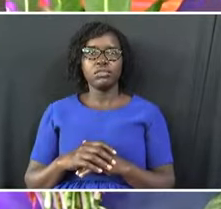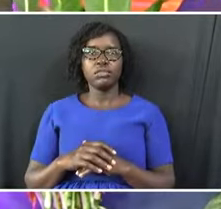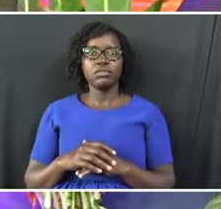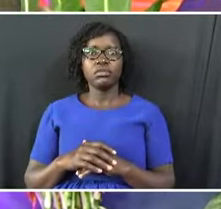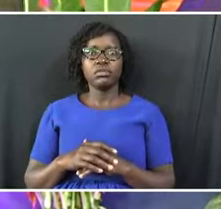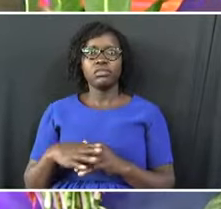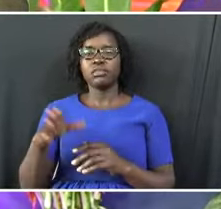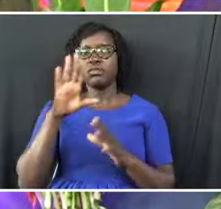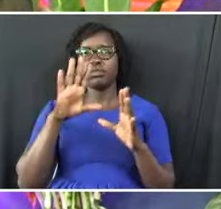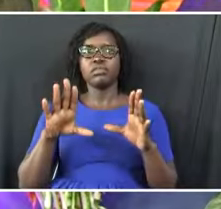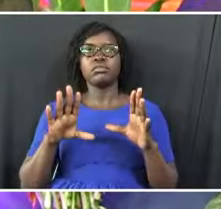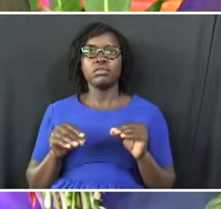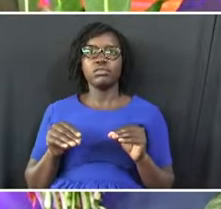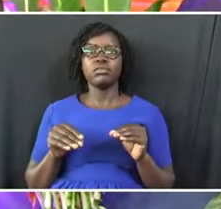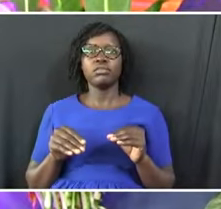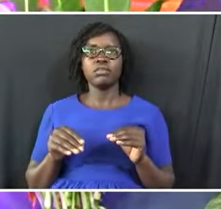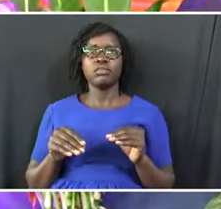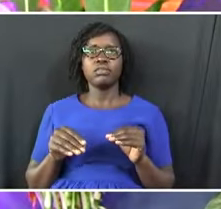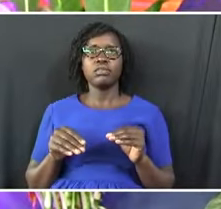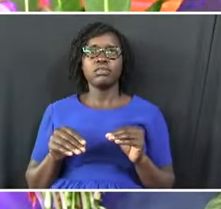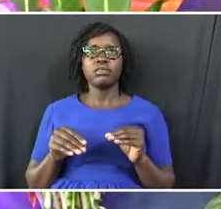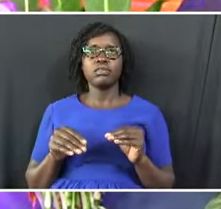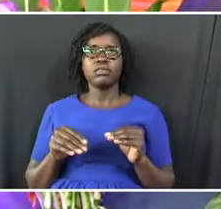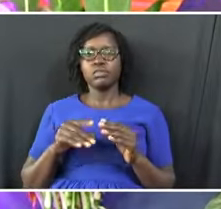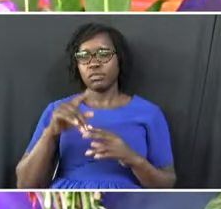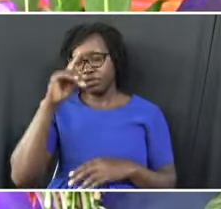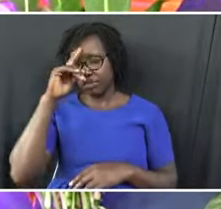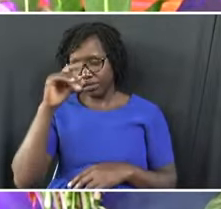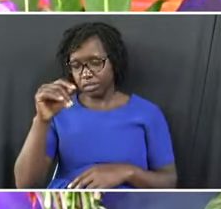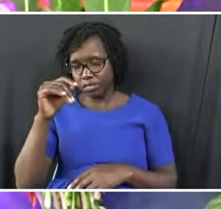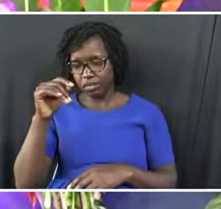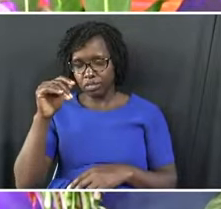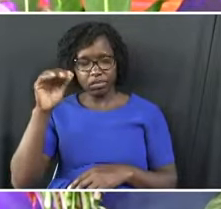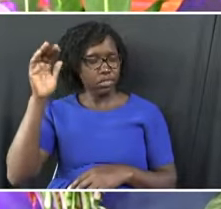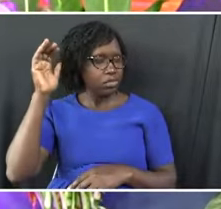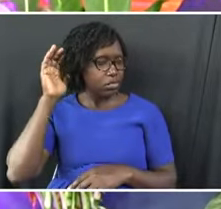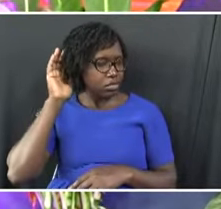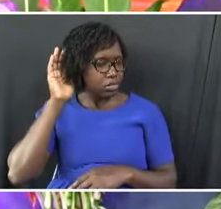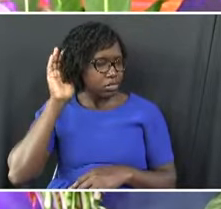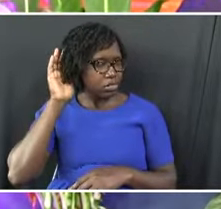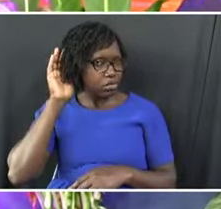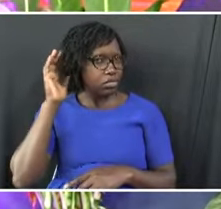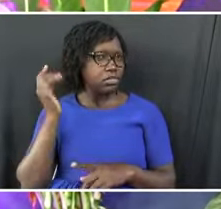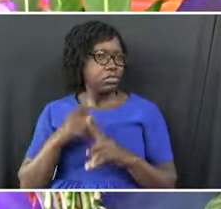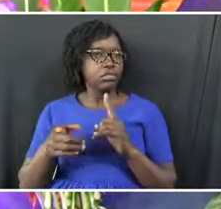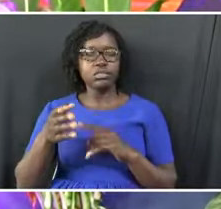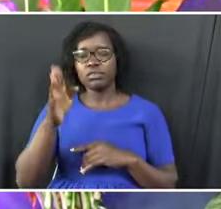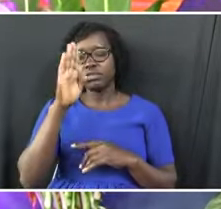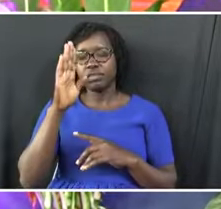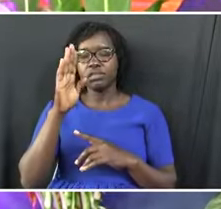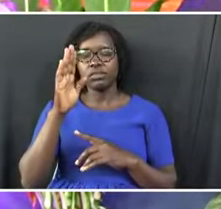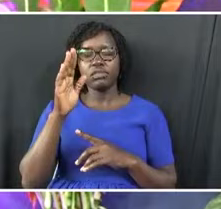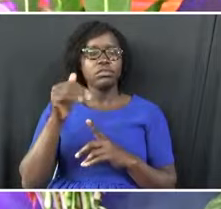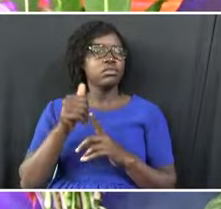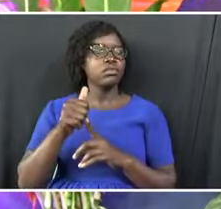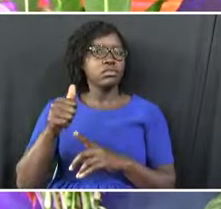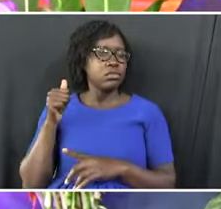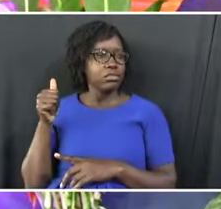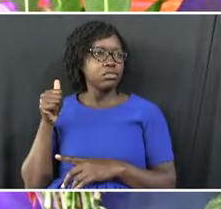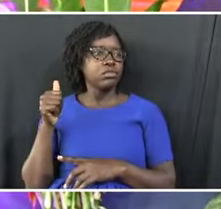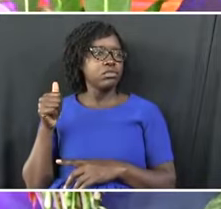God accepts and respects obedience, but God